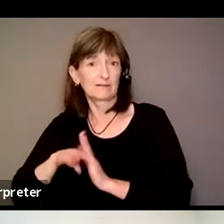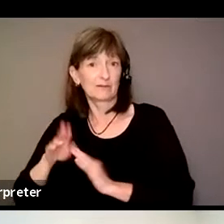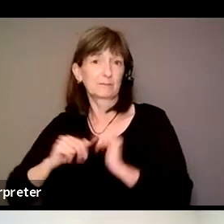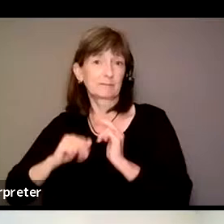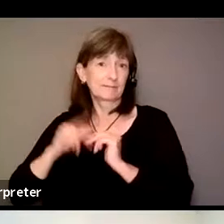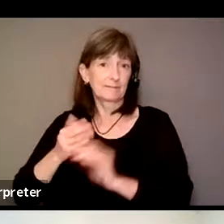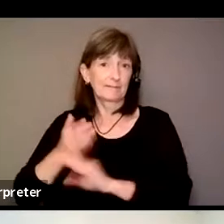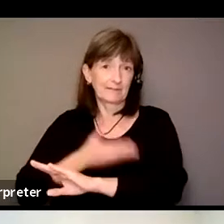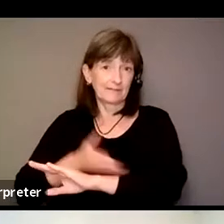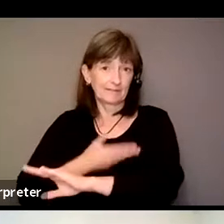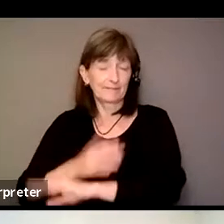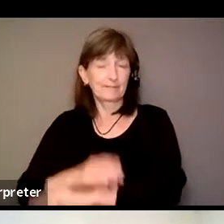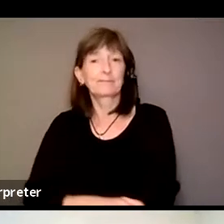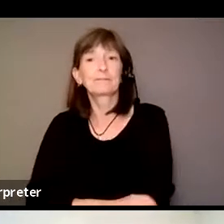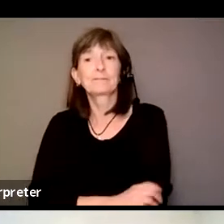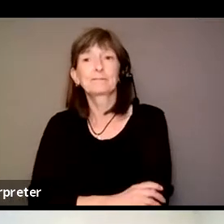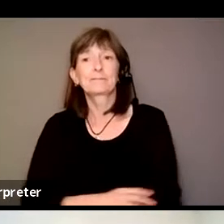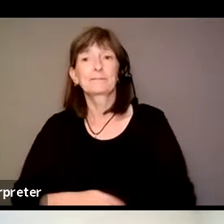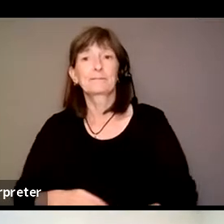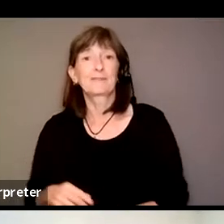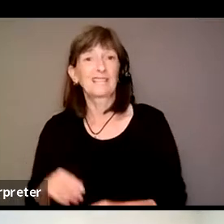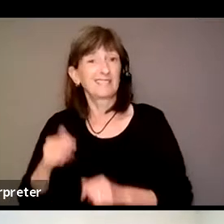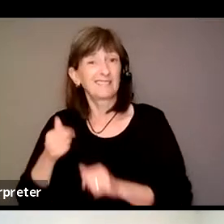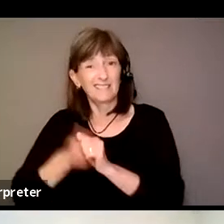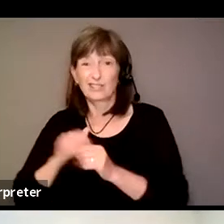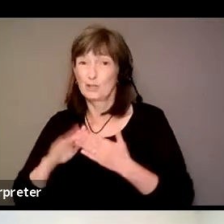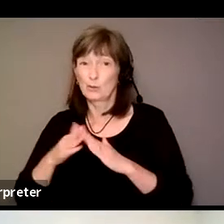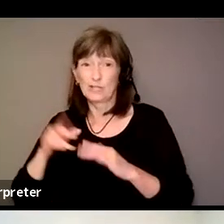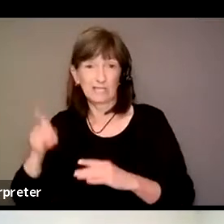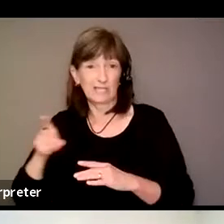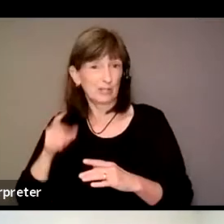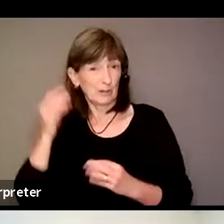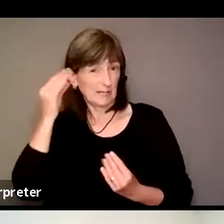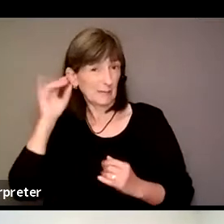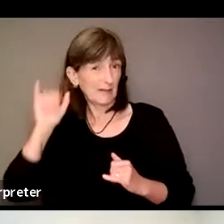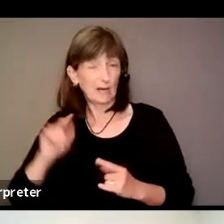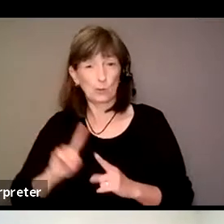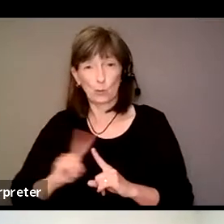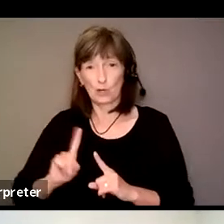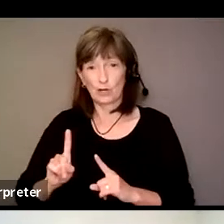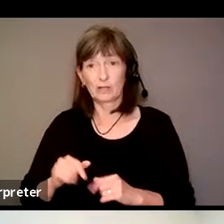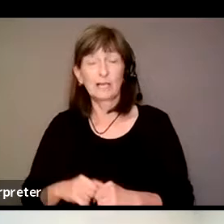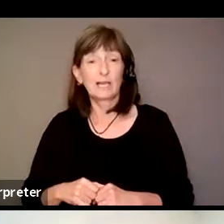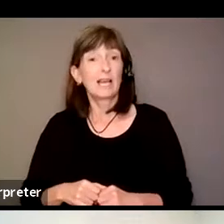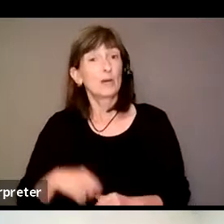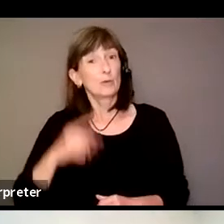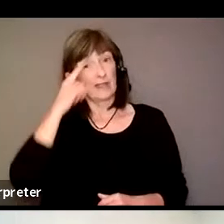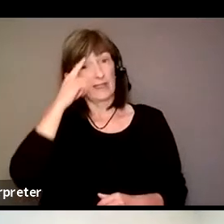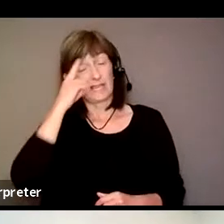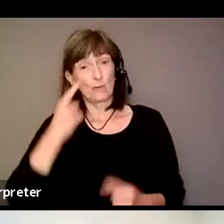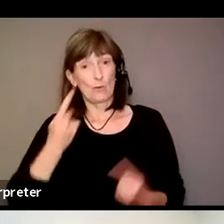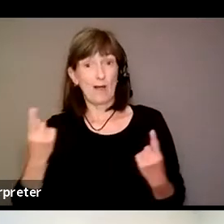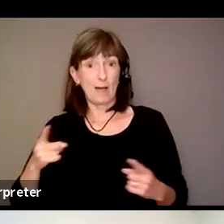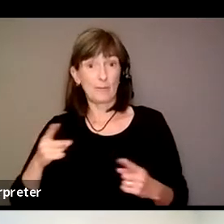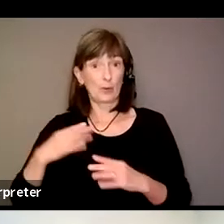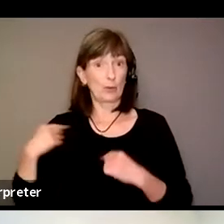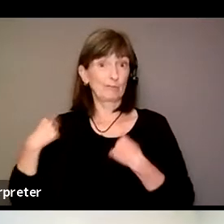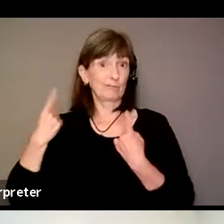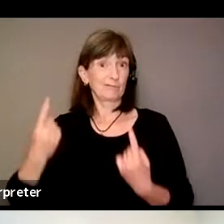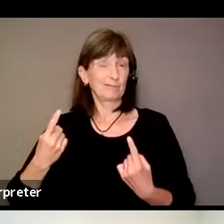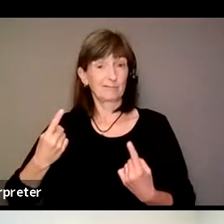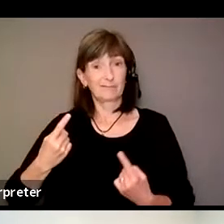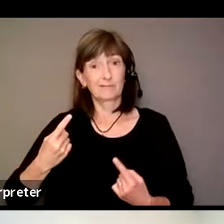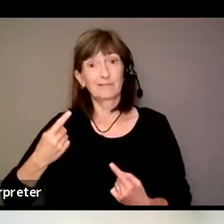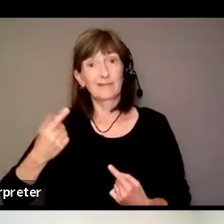upgrades within our communities. And also, when we look at what COVID did to us, the last year and a